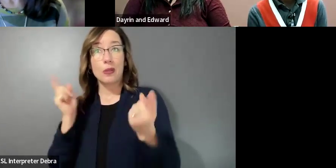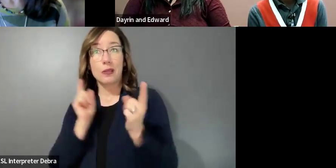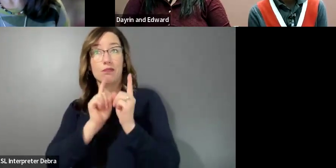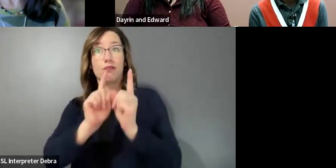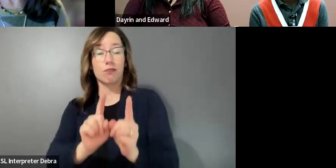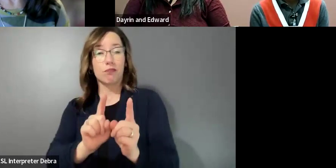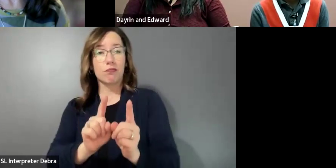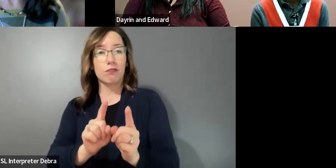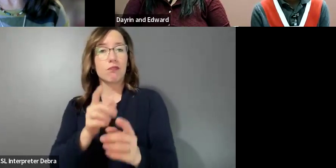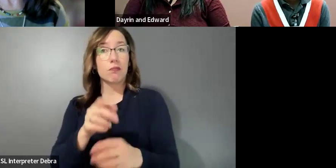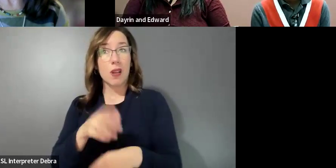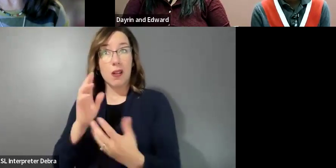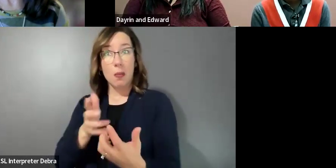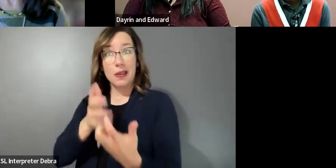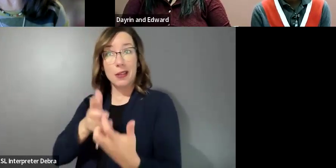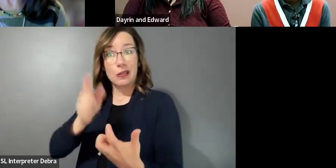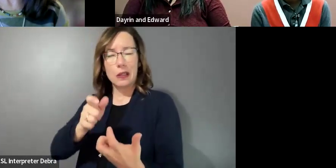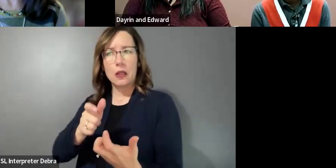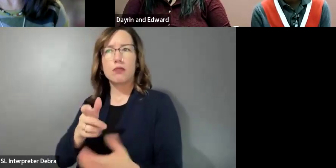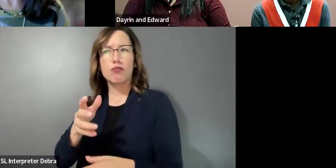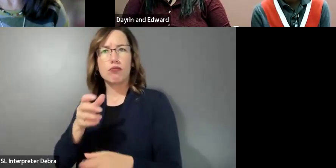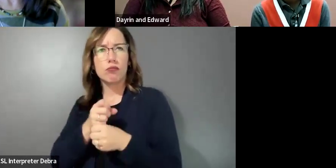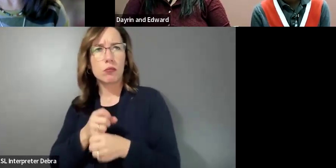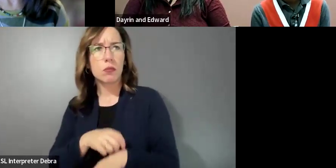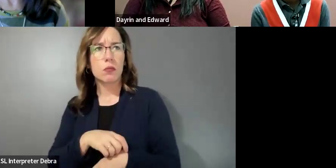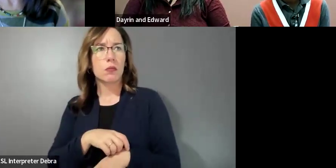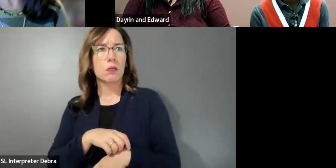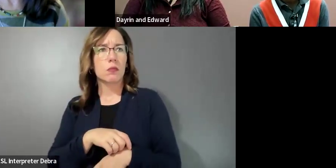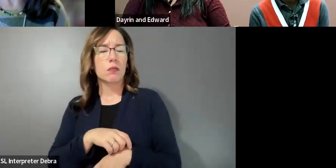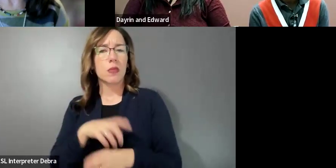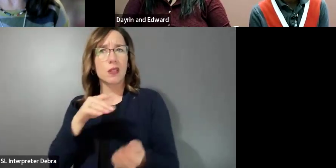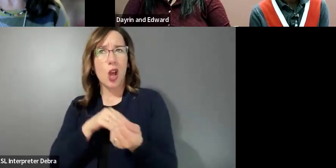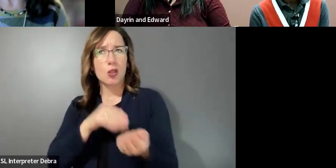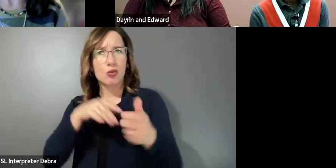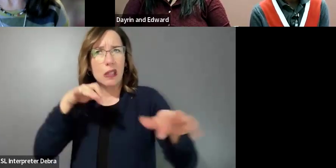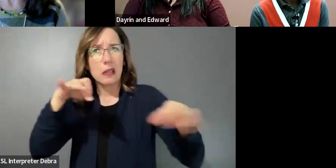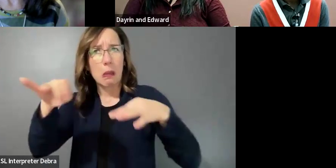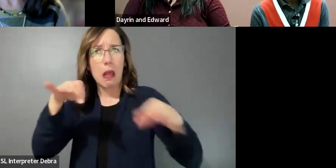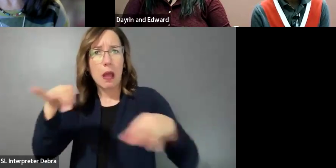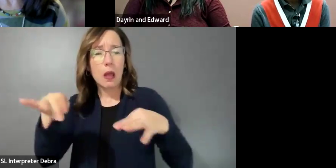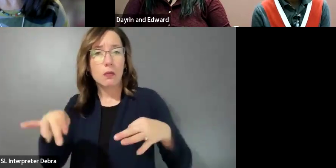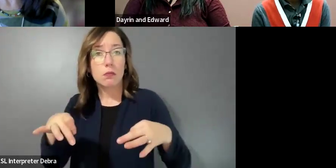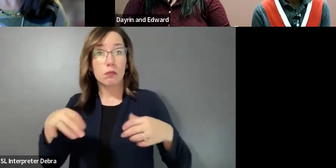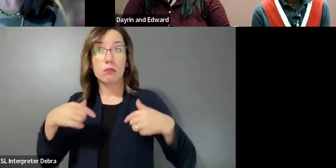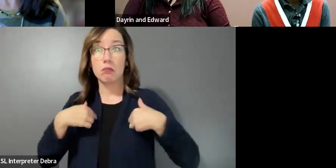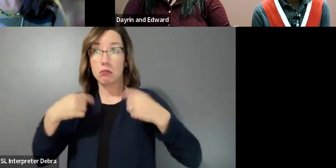Receive the accommodations that you need. Have the doctor explain things so you can understand.